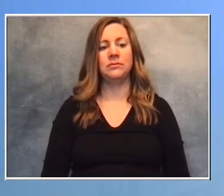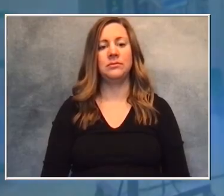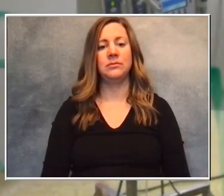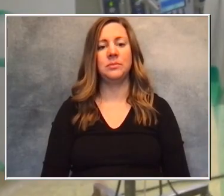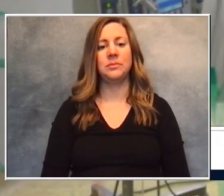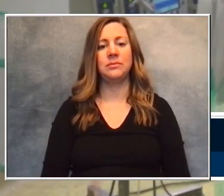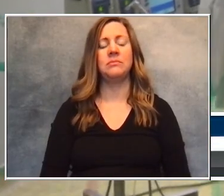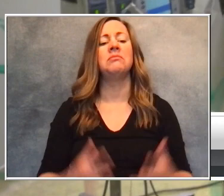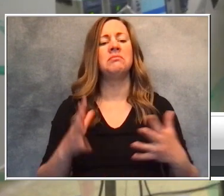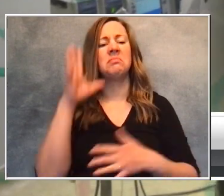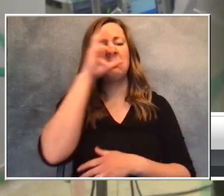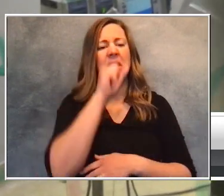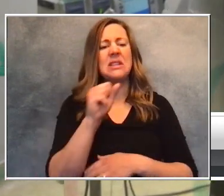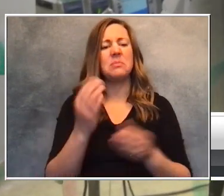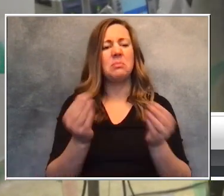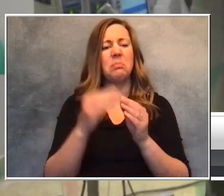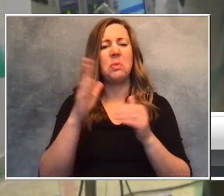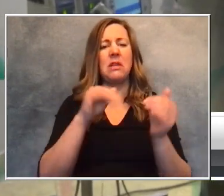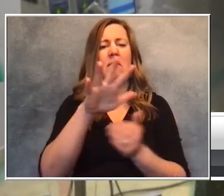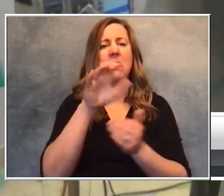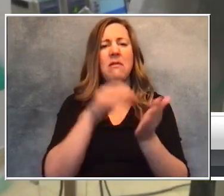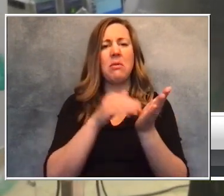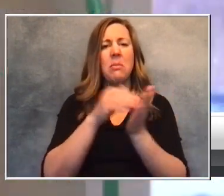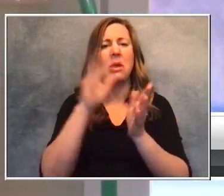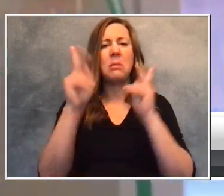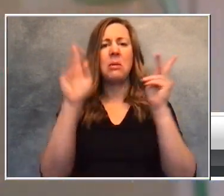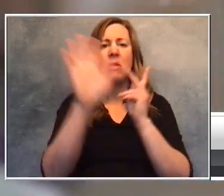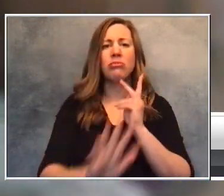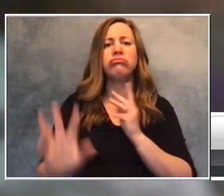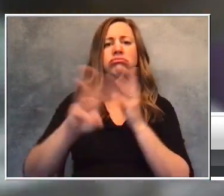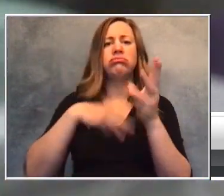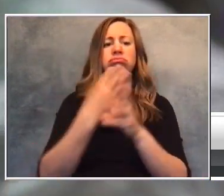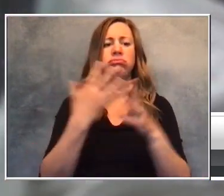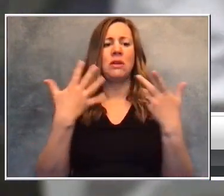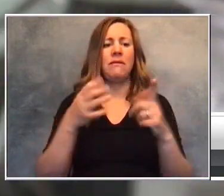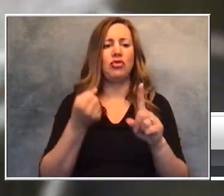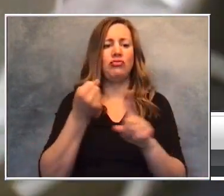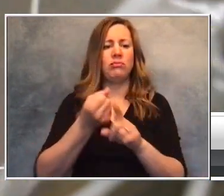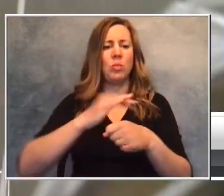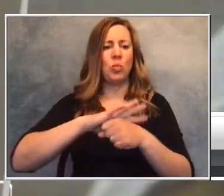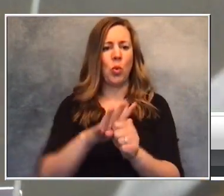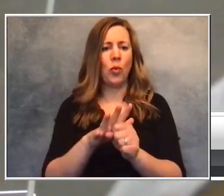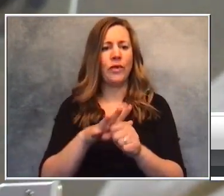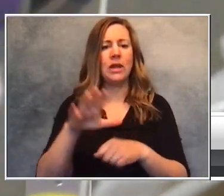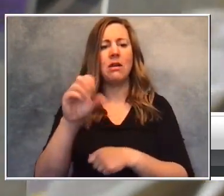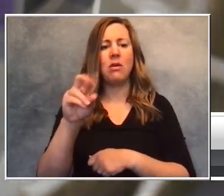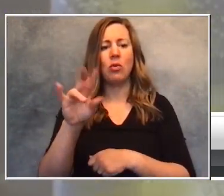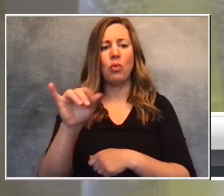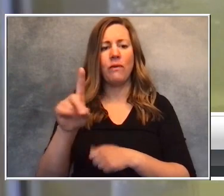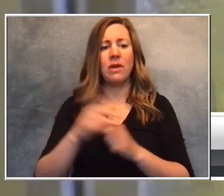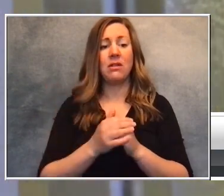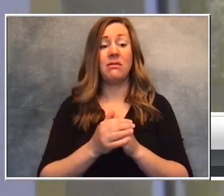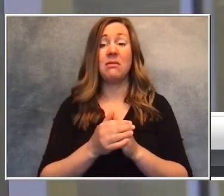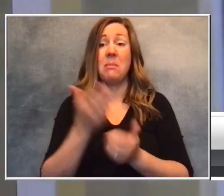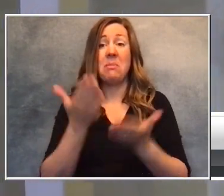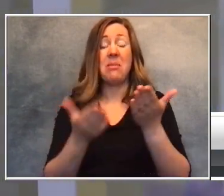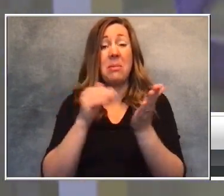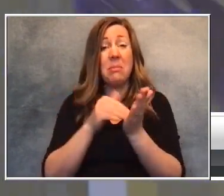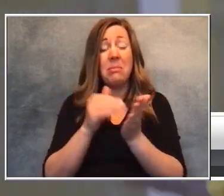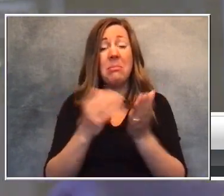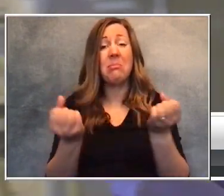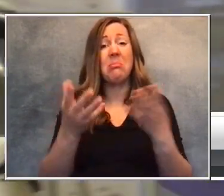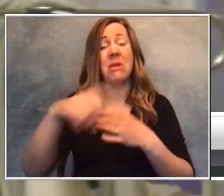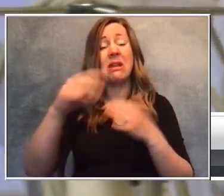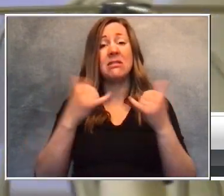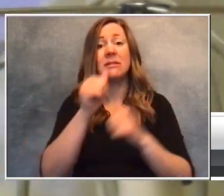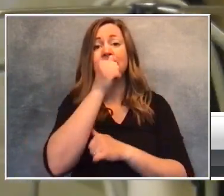It's estimated more than 500 million people around the world have had COVID, and millions of them could still be suffering with long